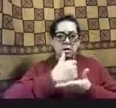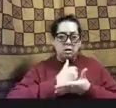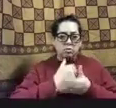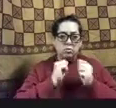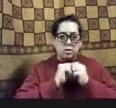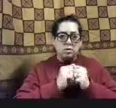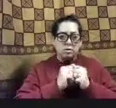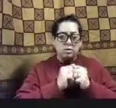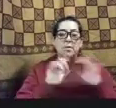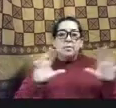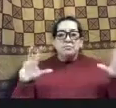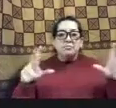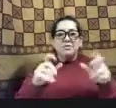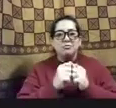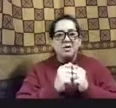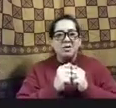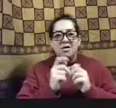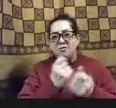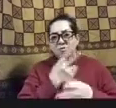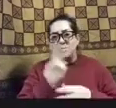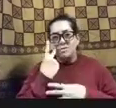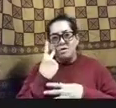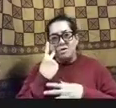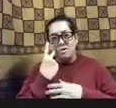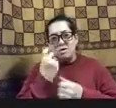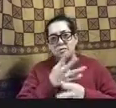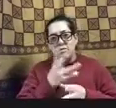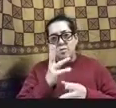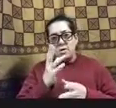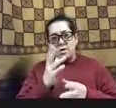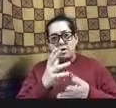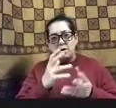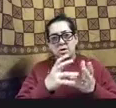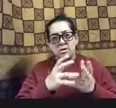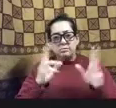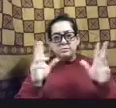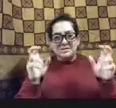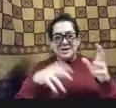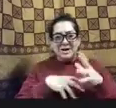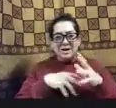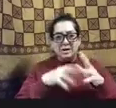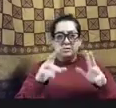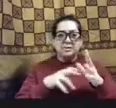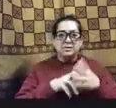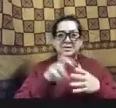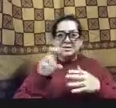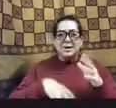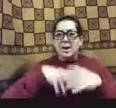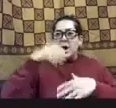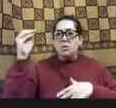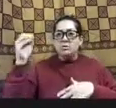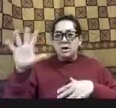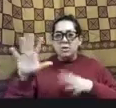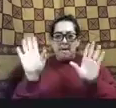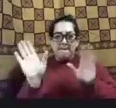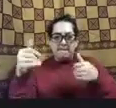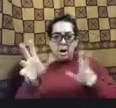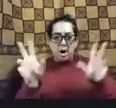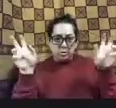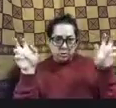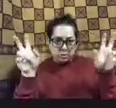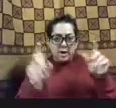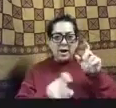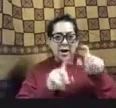together. But everybody saw, you know, everybody stepped outside of their box a little bit and asked the questions that you're